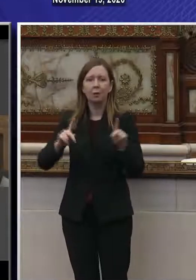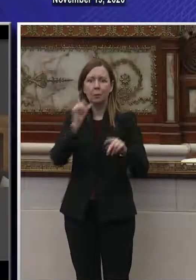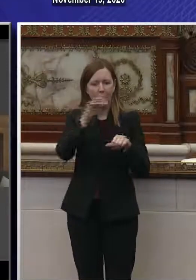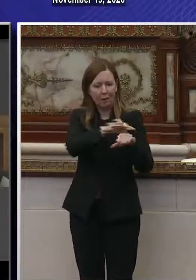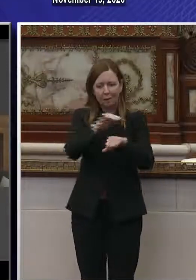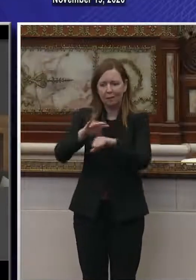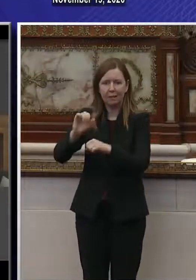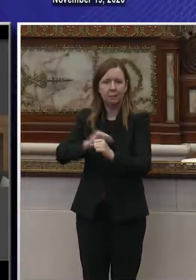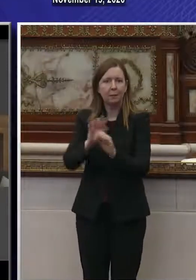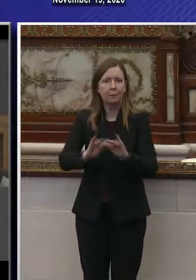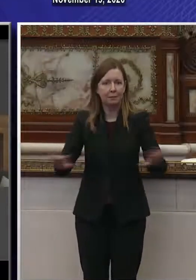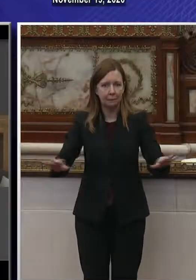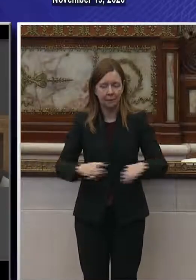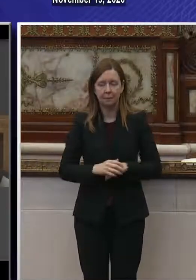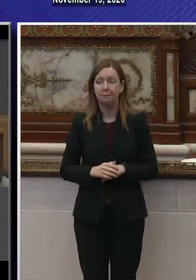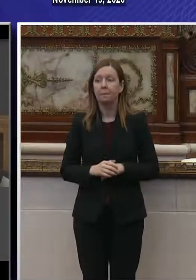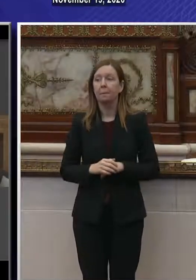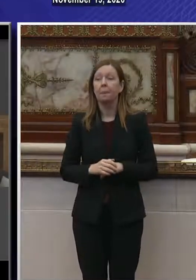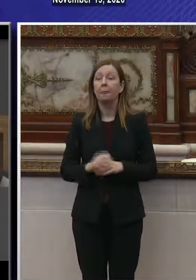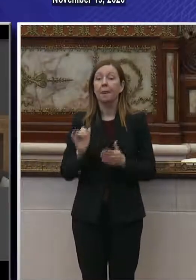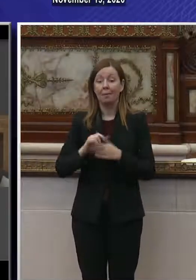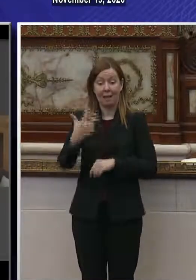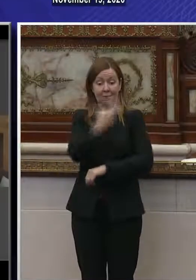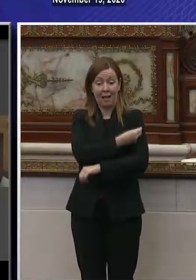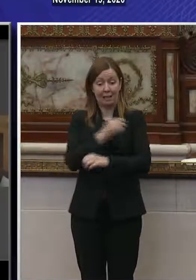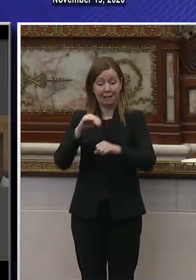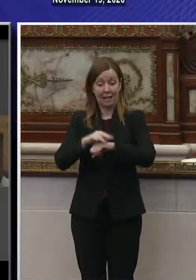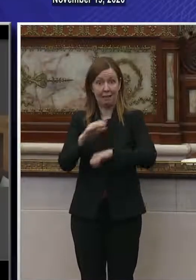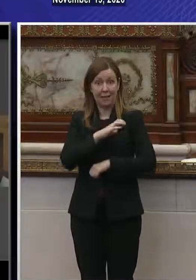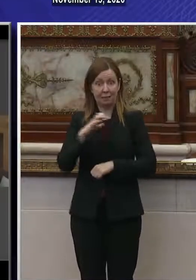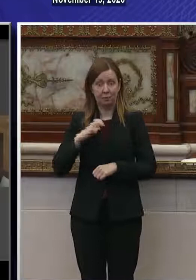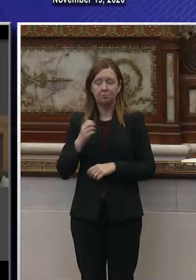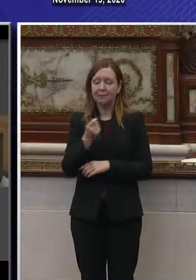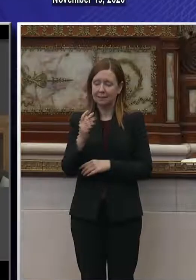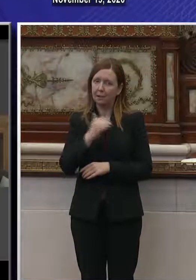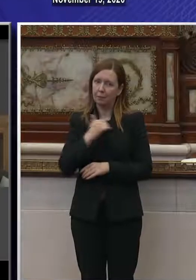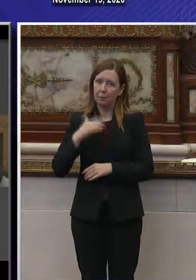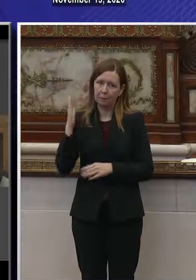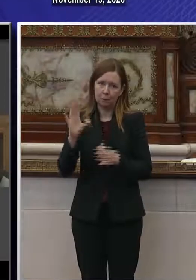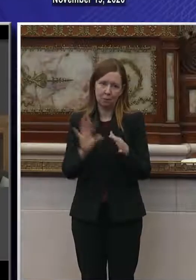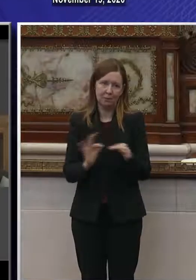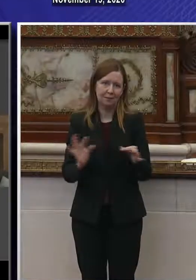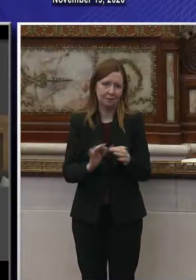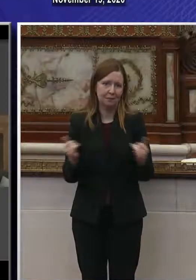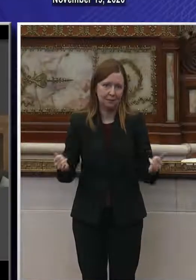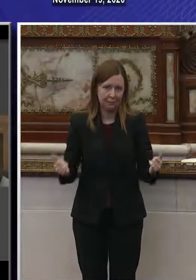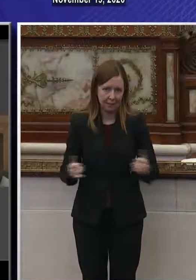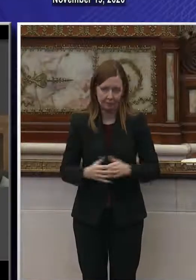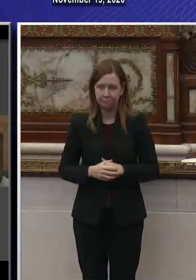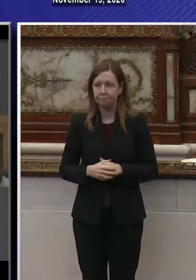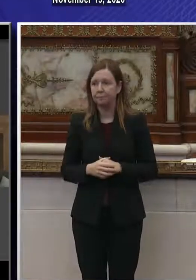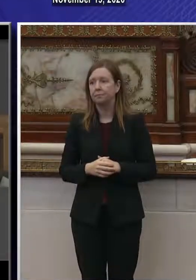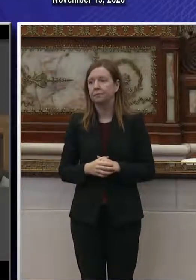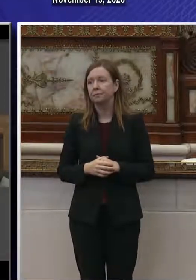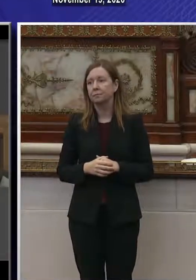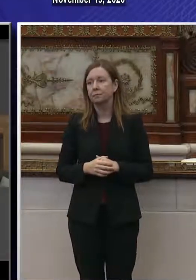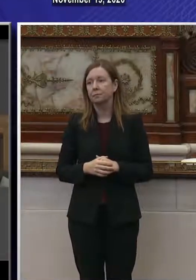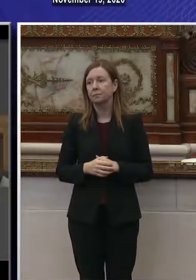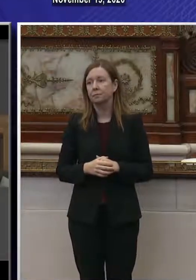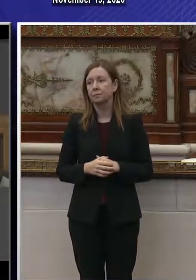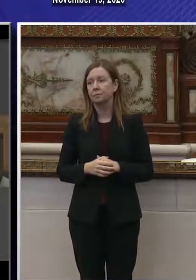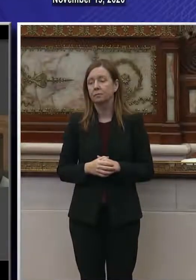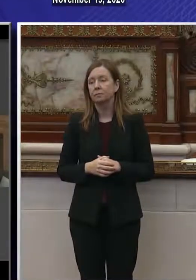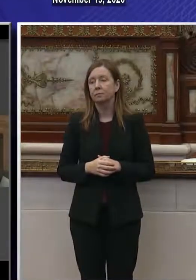pandemic. Several members of this Vaccine Advisory Committee are going to be testifying to you today.